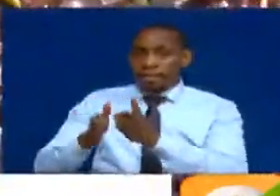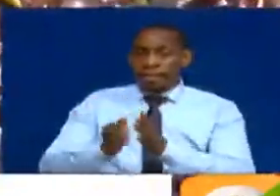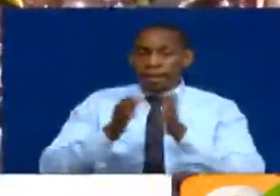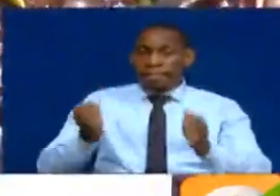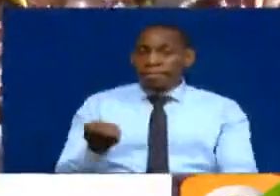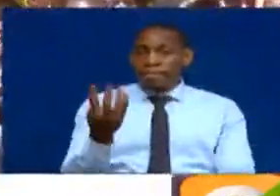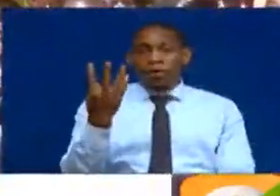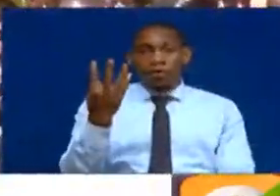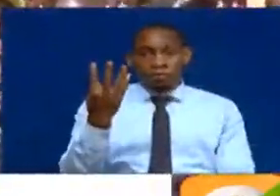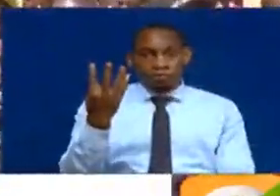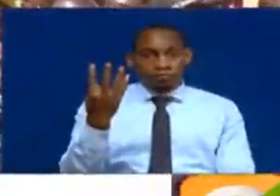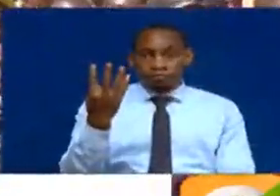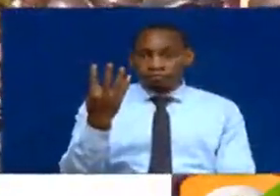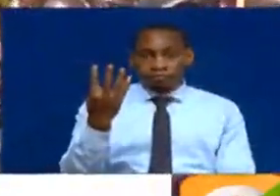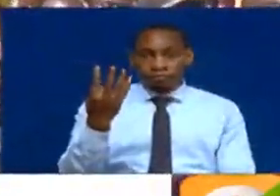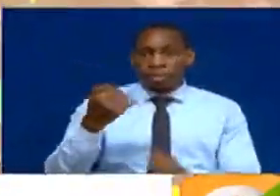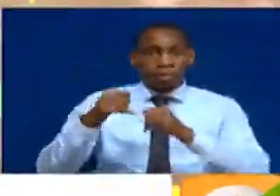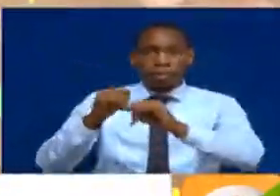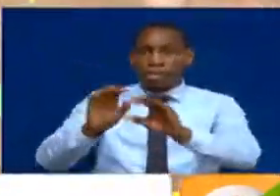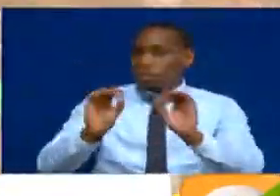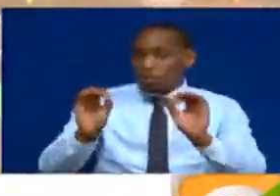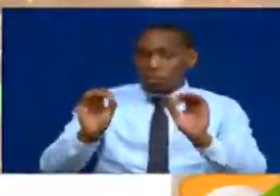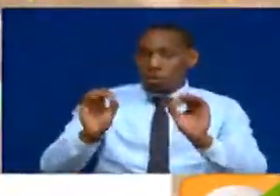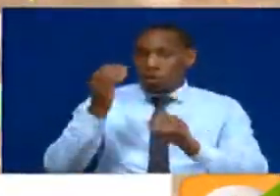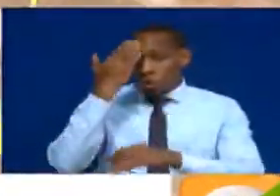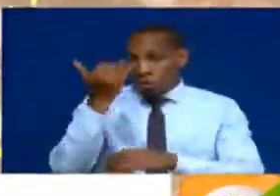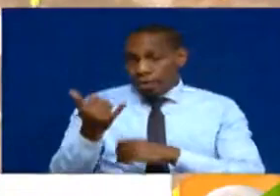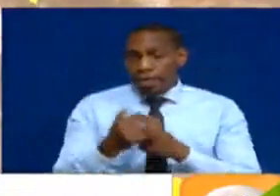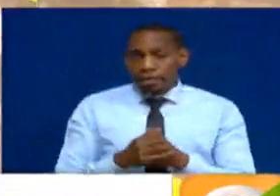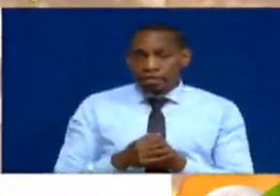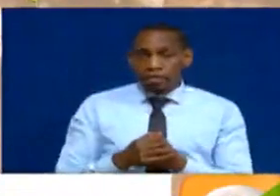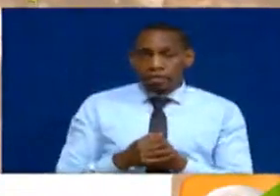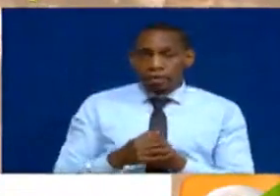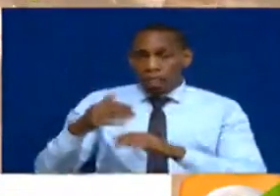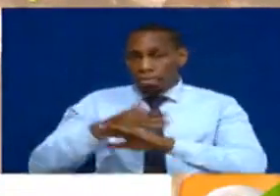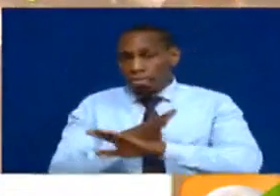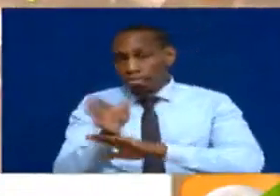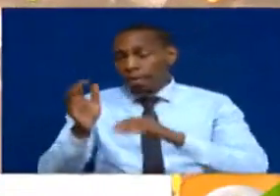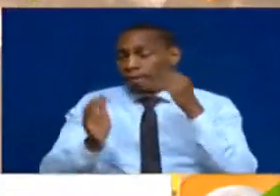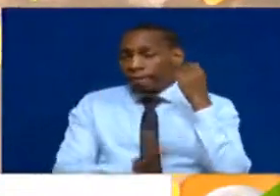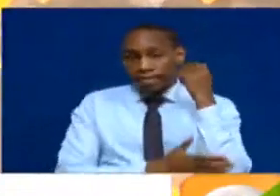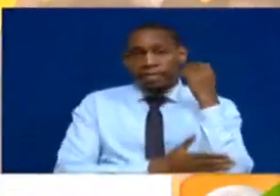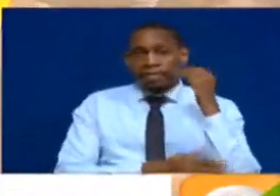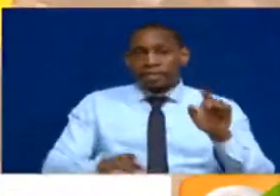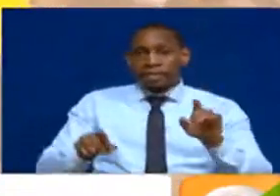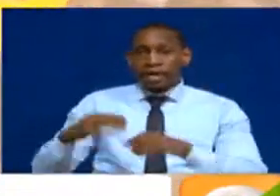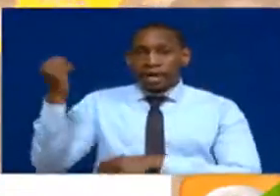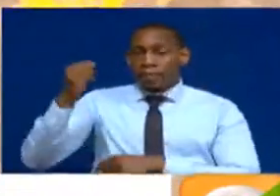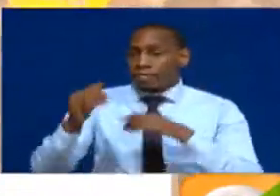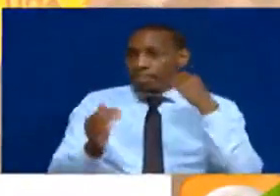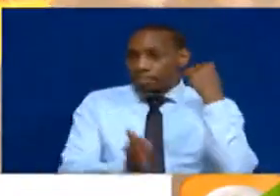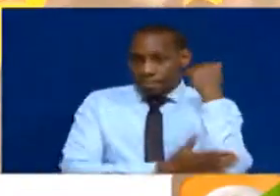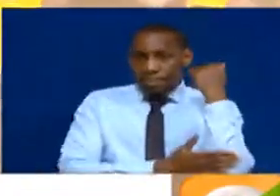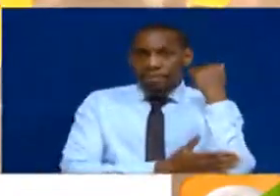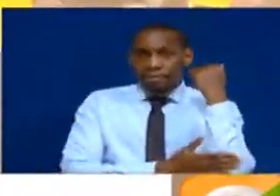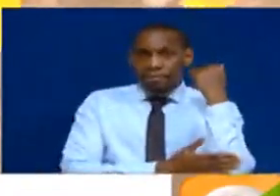Big Four haikutimia kwa sababu ya karata mbaya na siasa